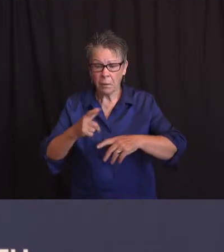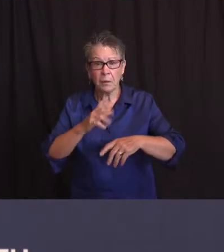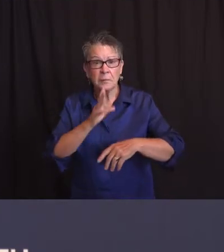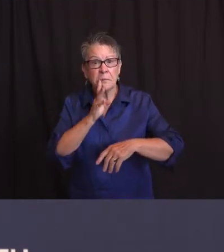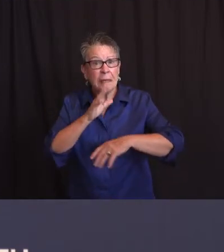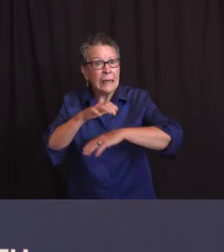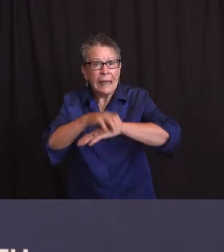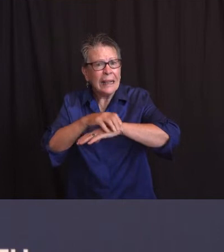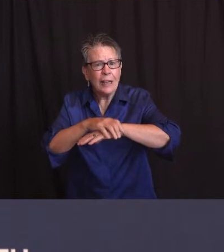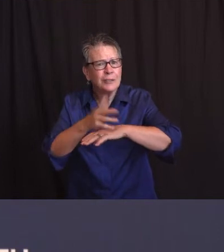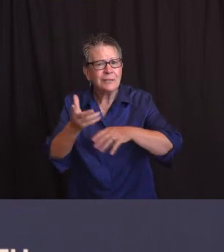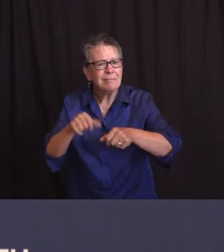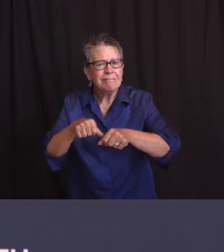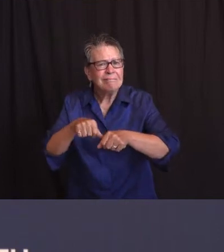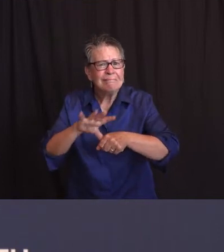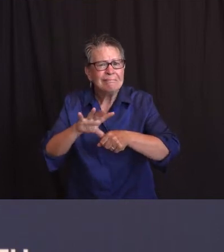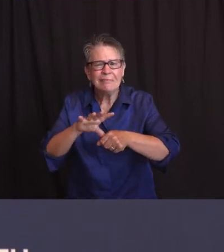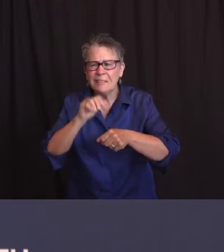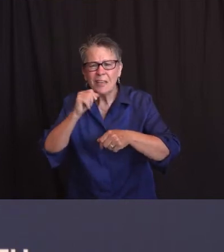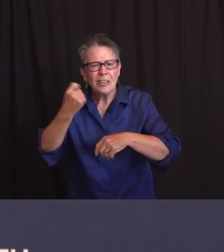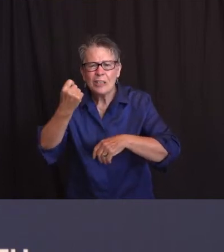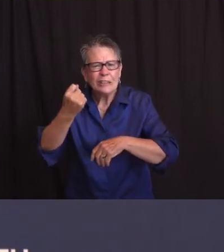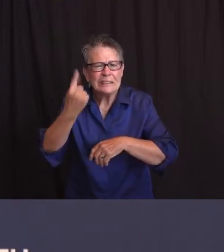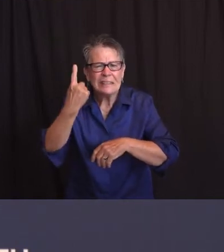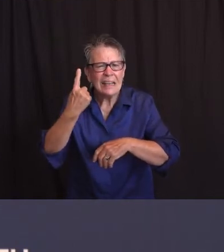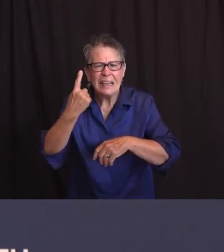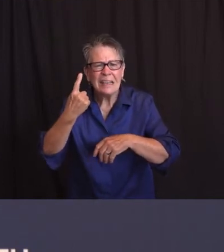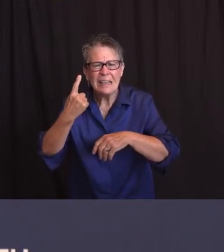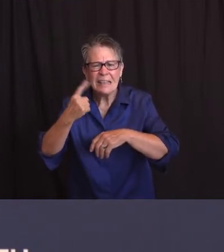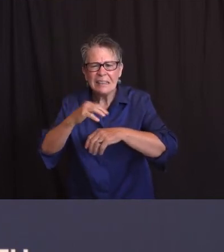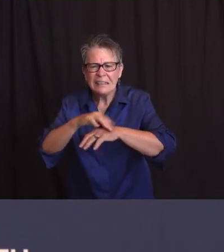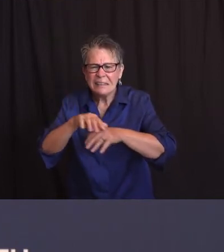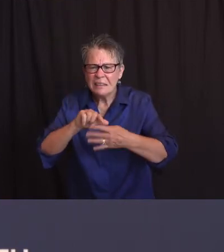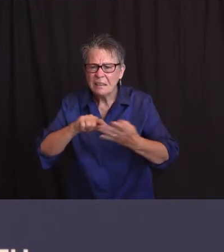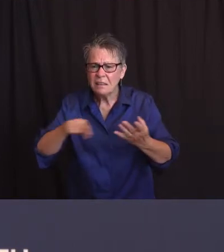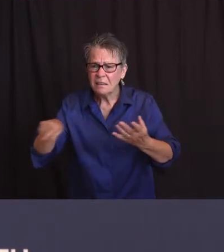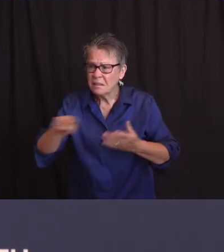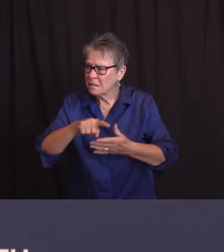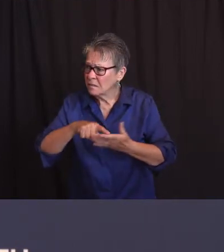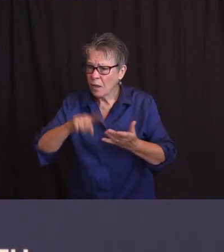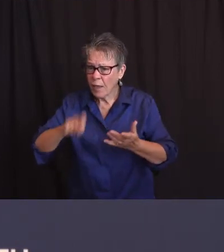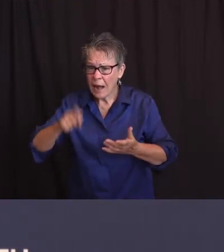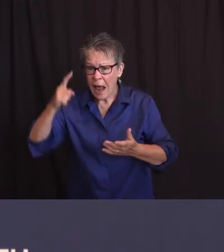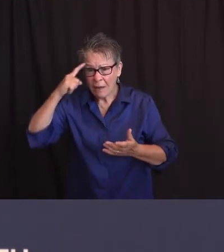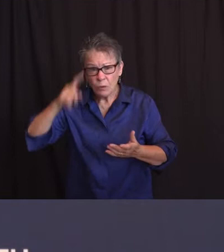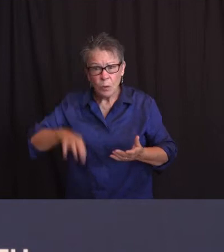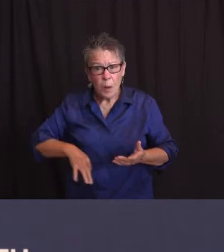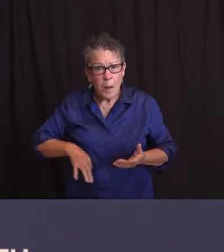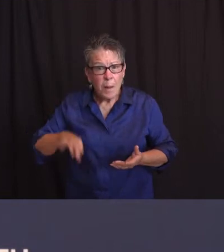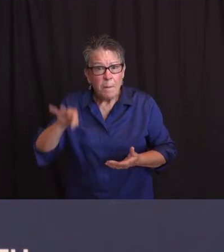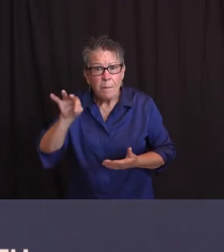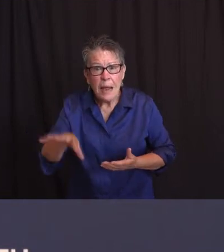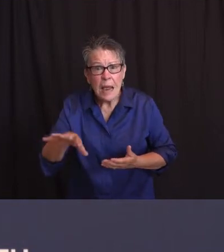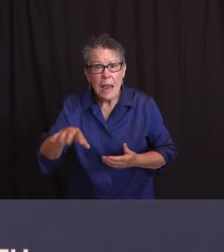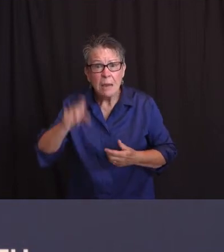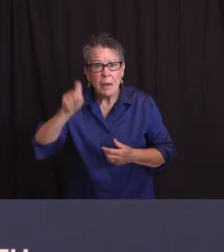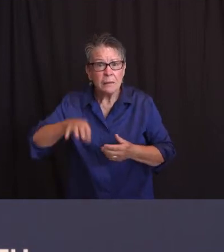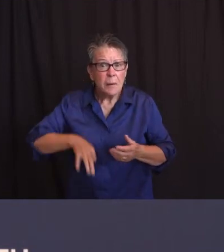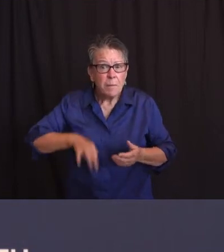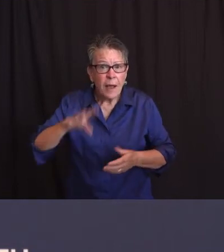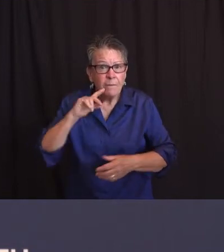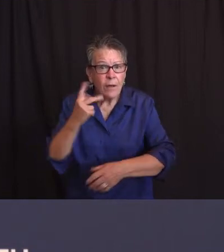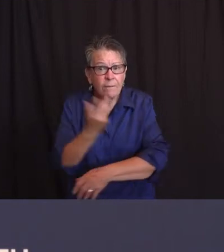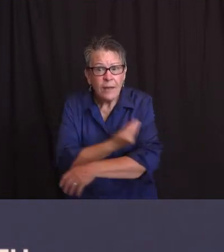be outed. They work 3 jobs. They don't know where the location is, which is why the contests are helping, but